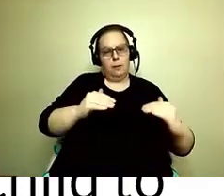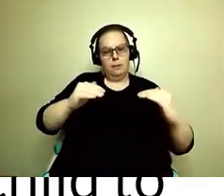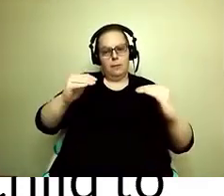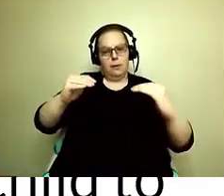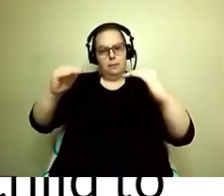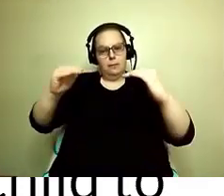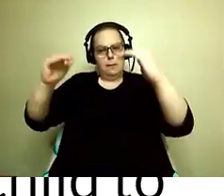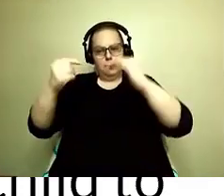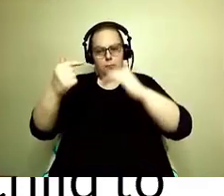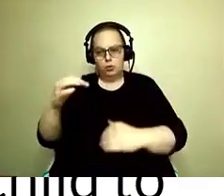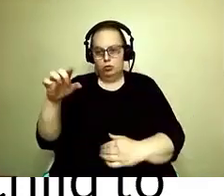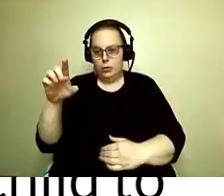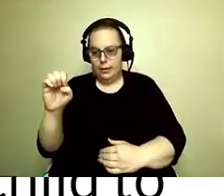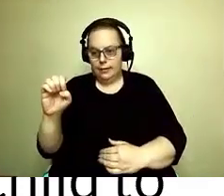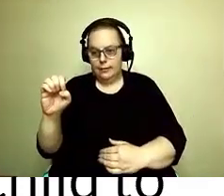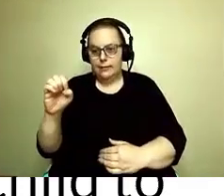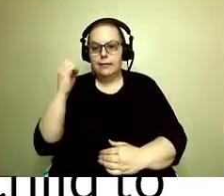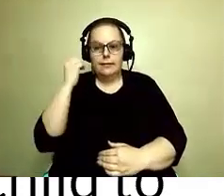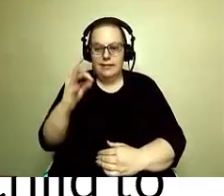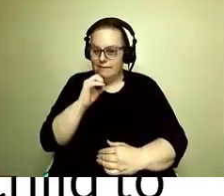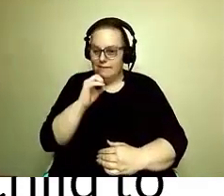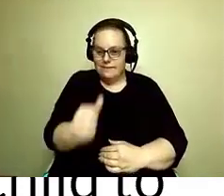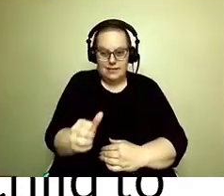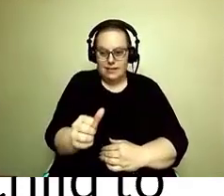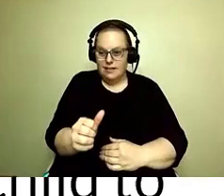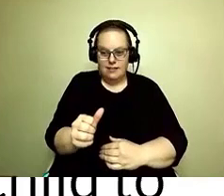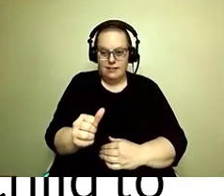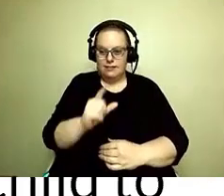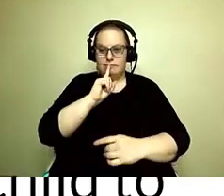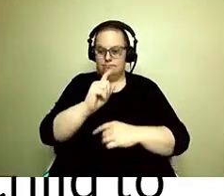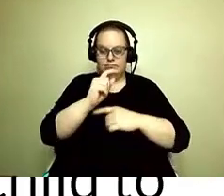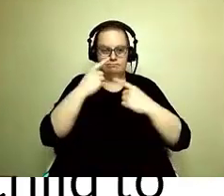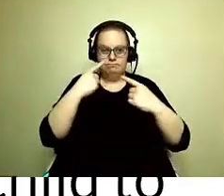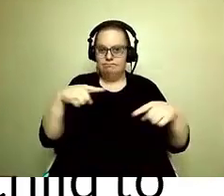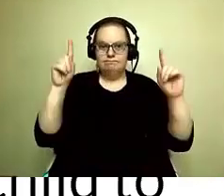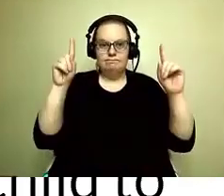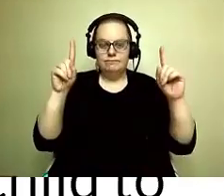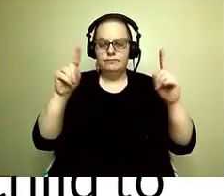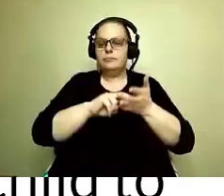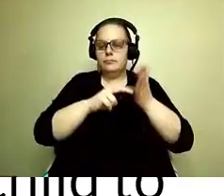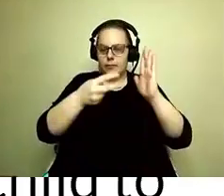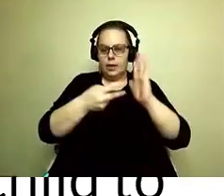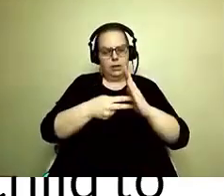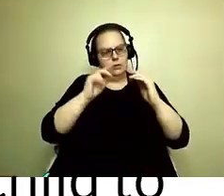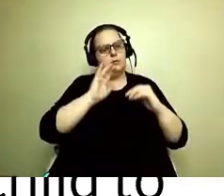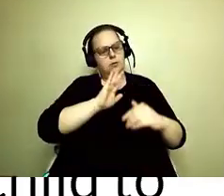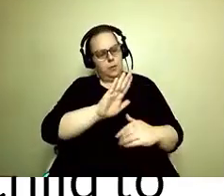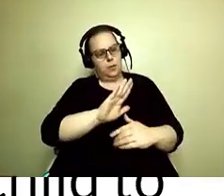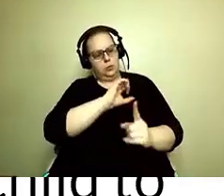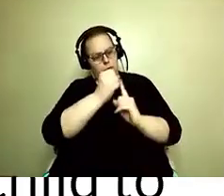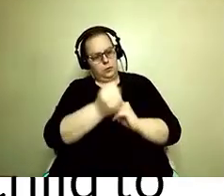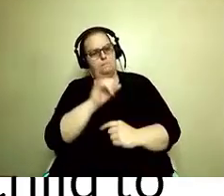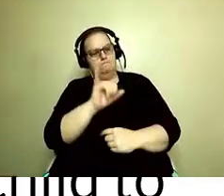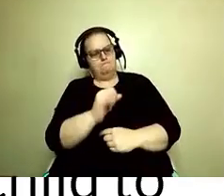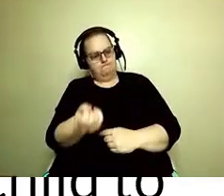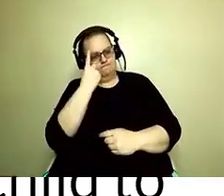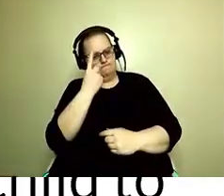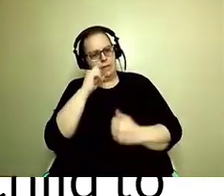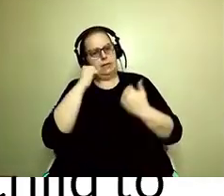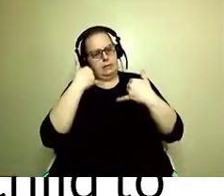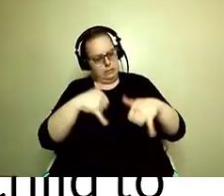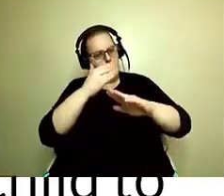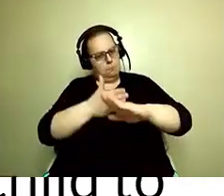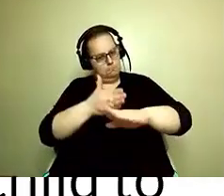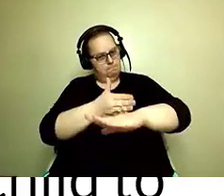But if that's not the case, it has to be progress that's appropriate in light of the child's circumstances. It's important that